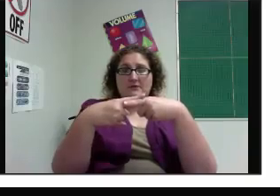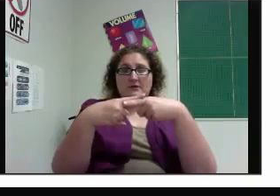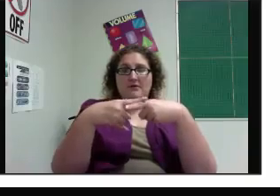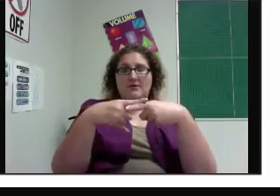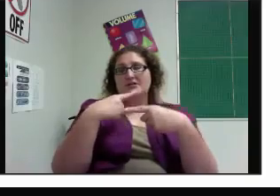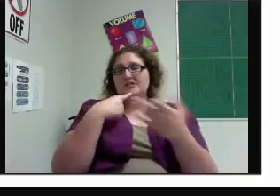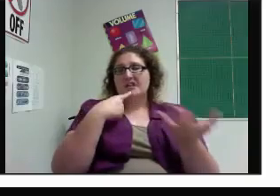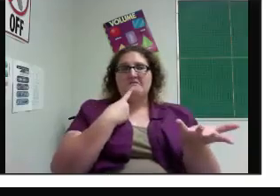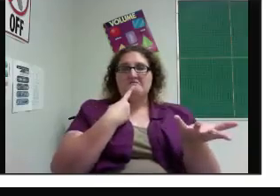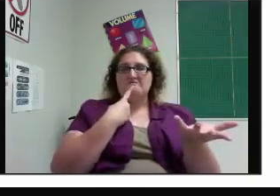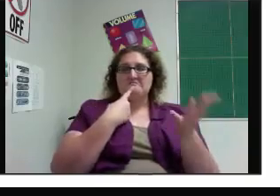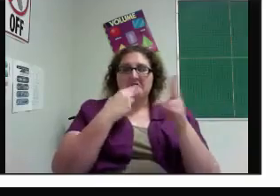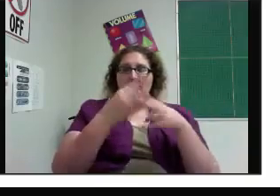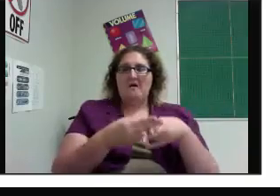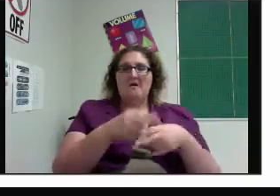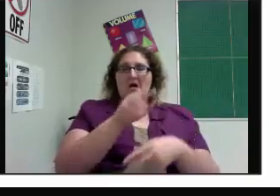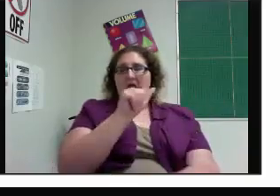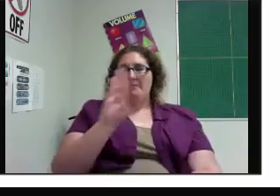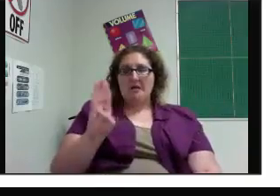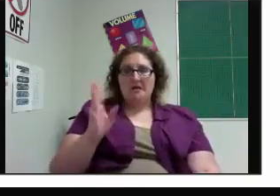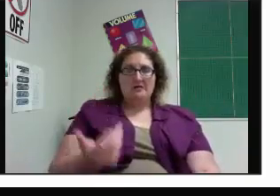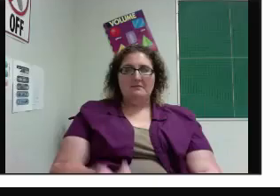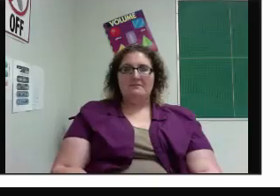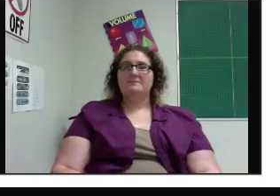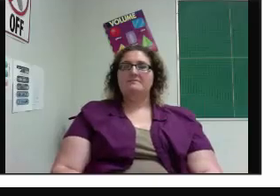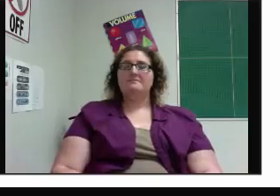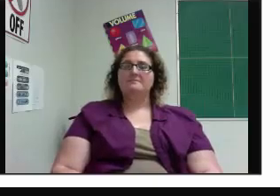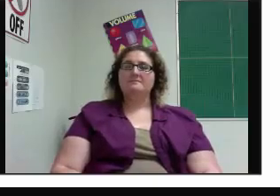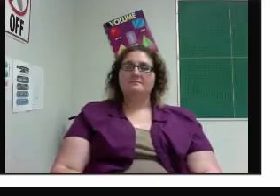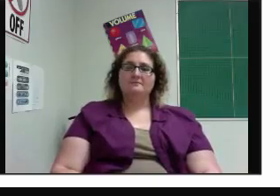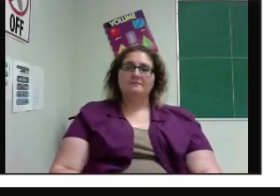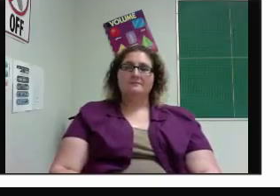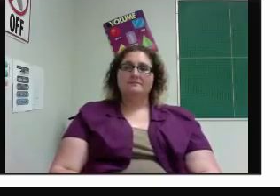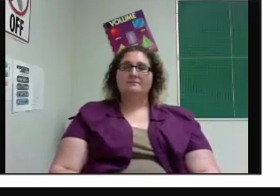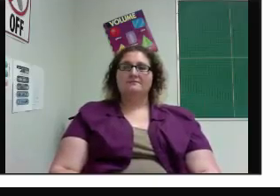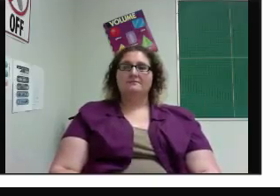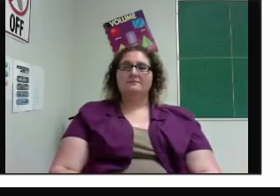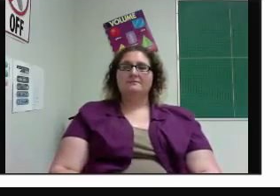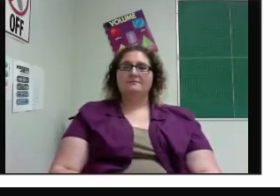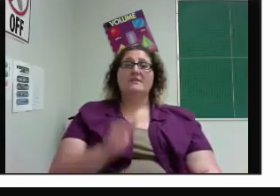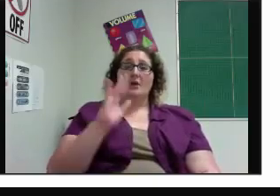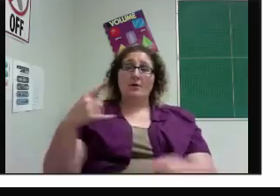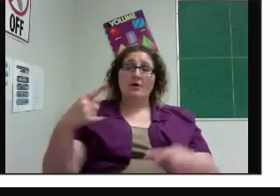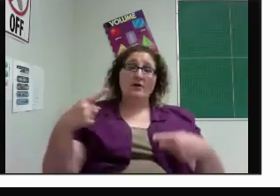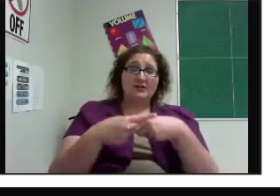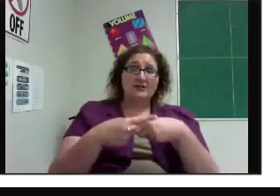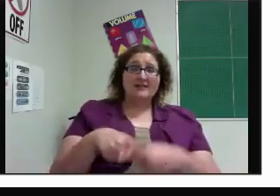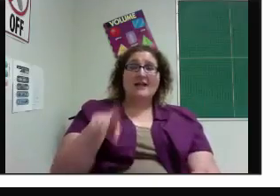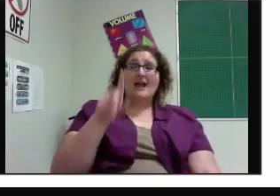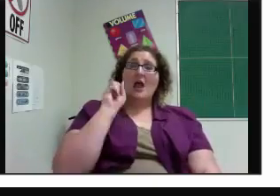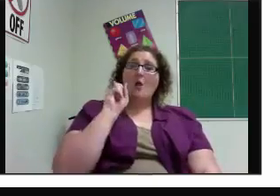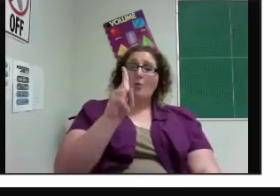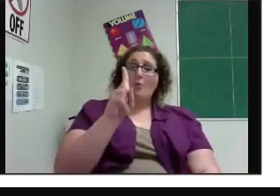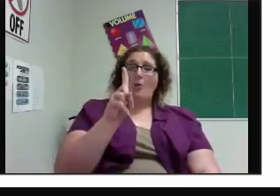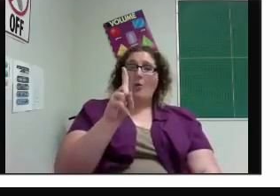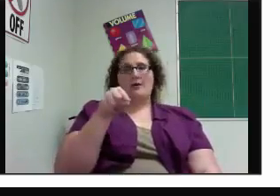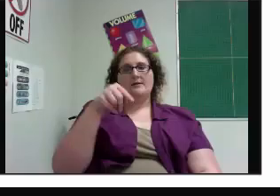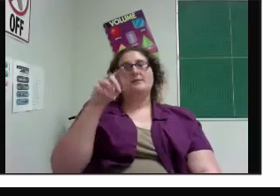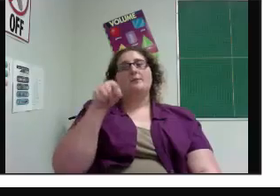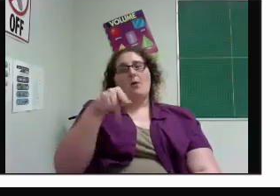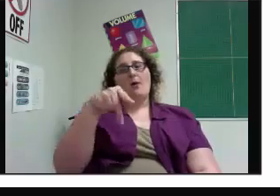And they only intersect at one point. That'd be like if I gave you two uncooked spaghetti noodles and said, how many times can you get them to intersect, or where do they intersect